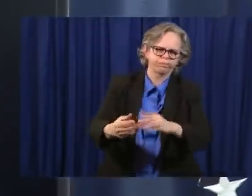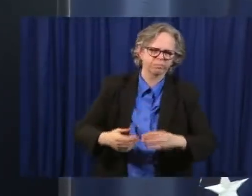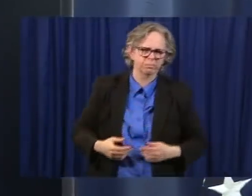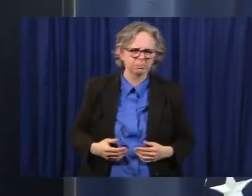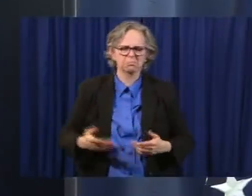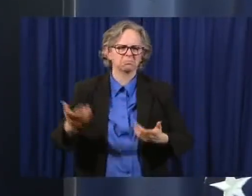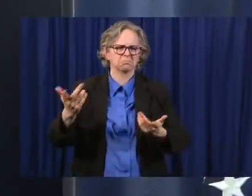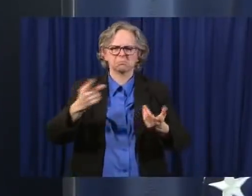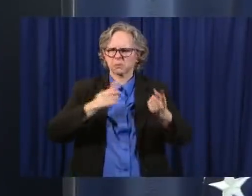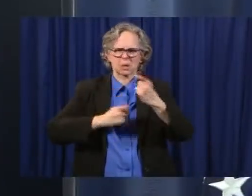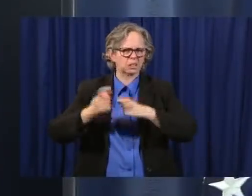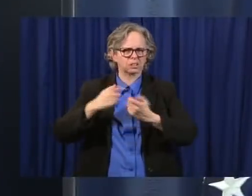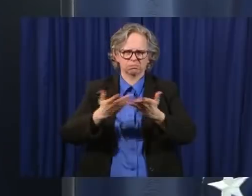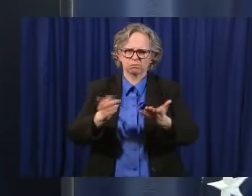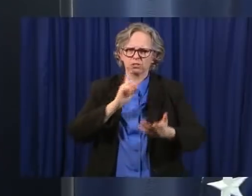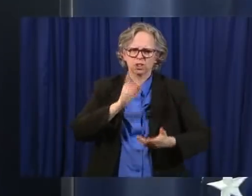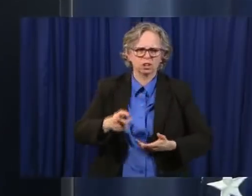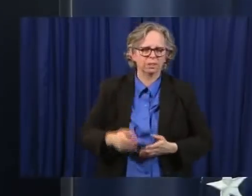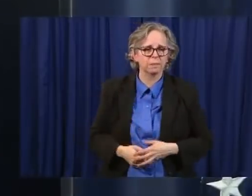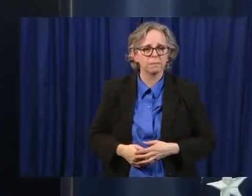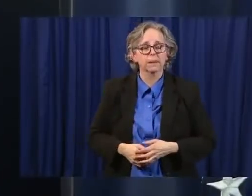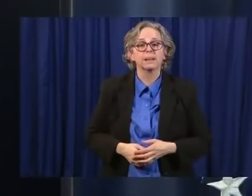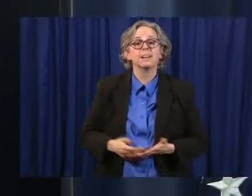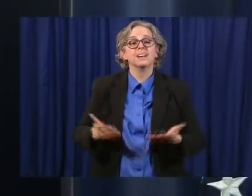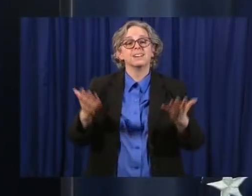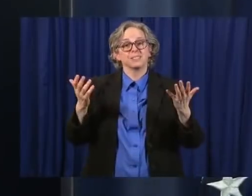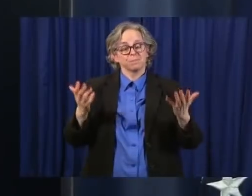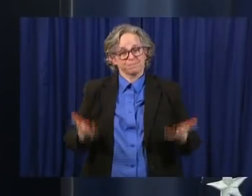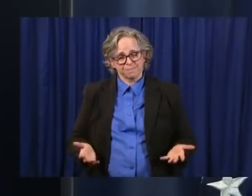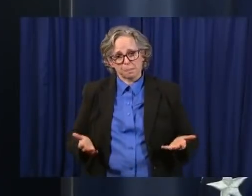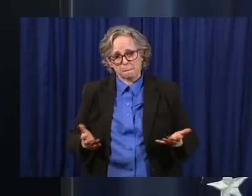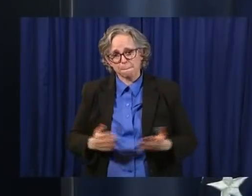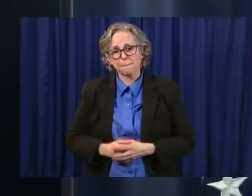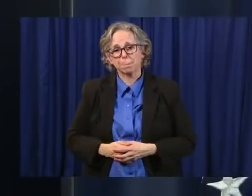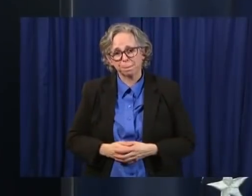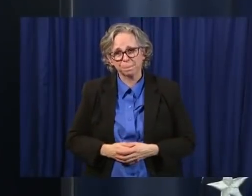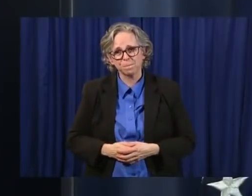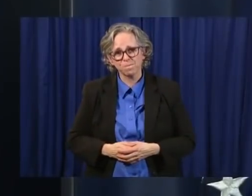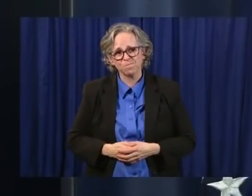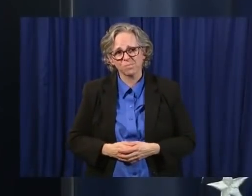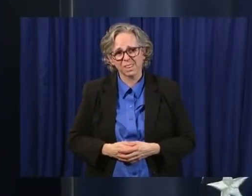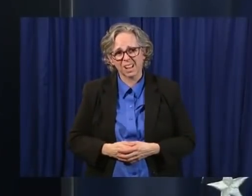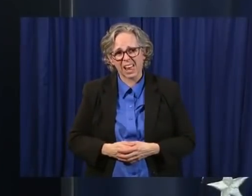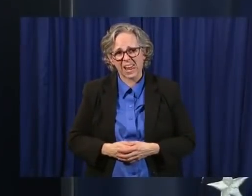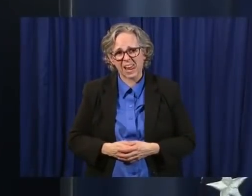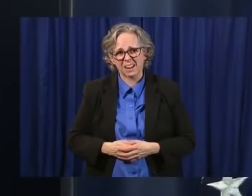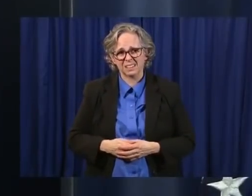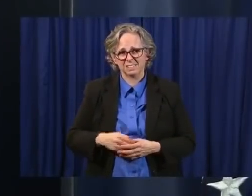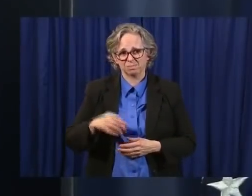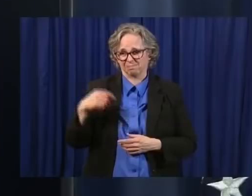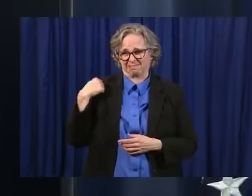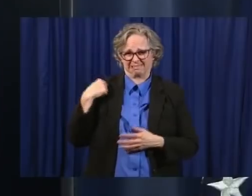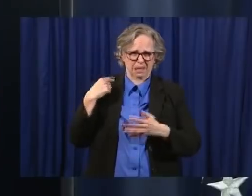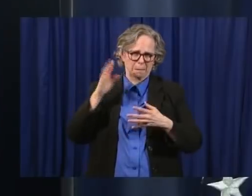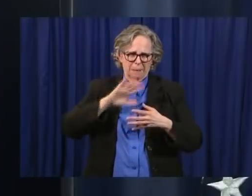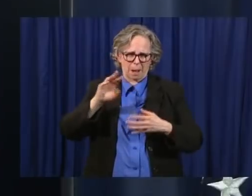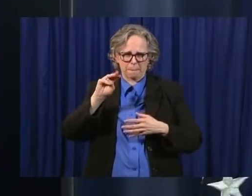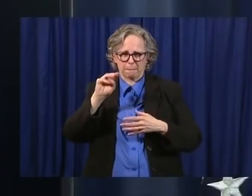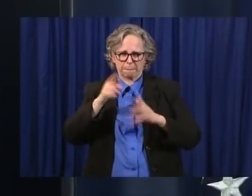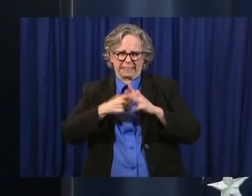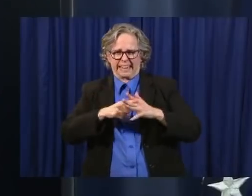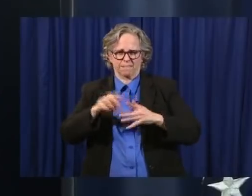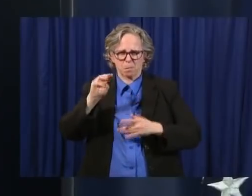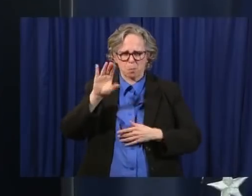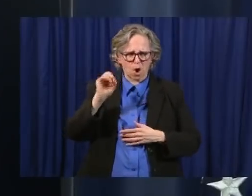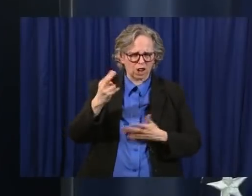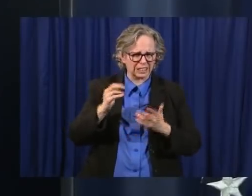questions you got? Well, we really started talking about this in early March, how we might do it, how